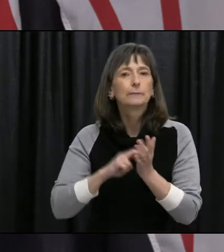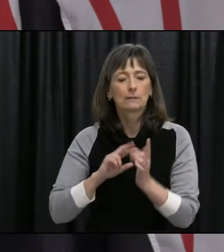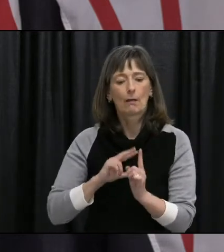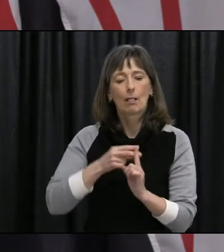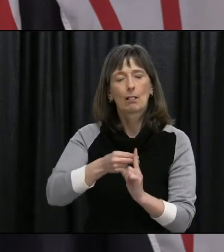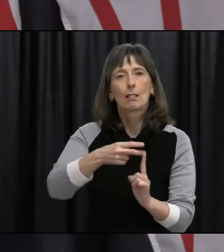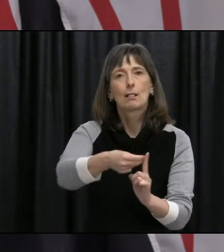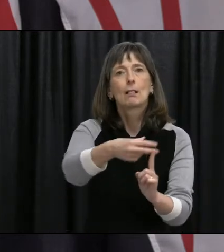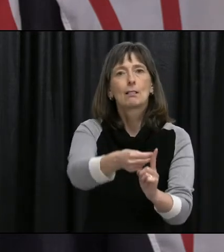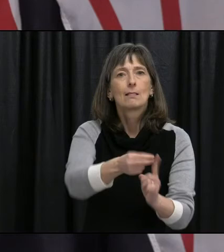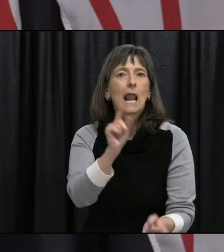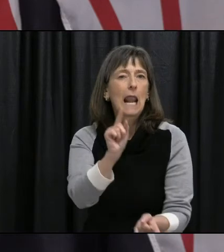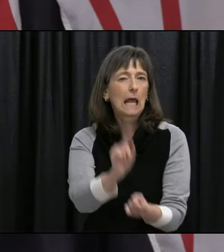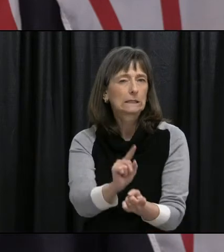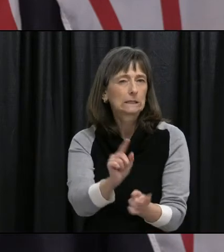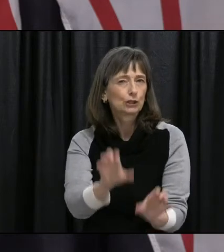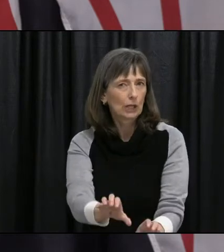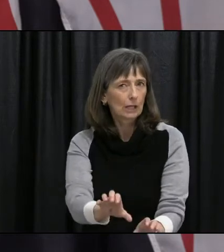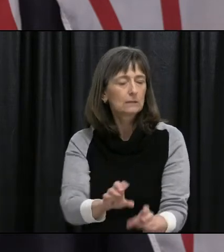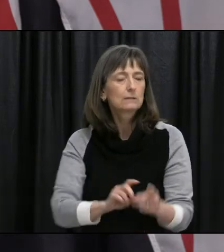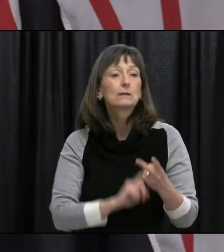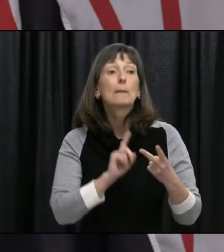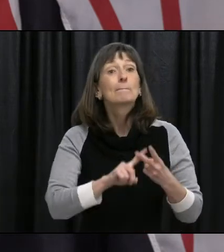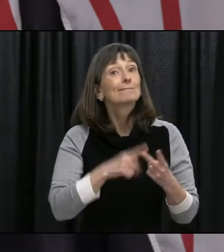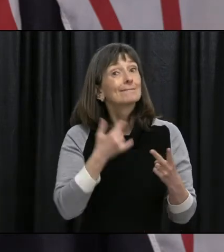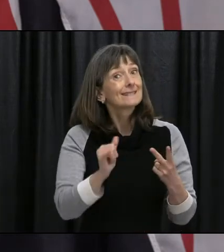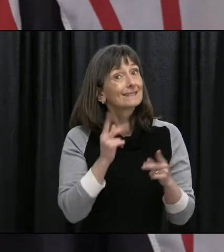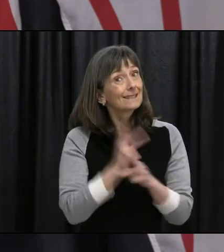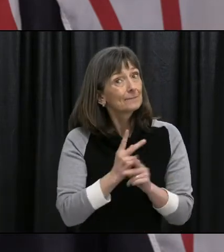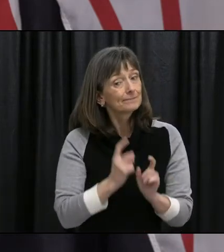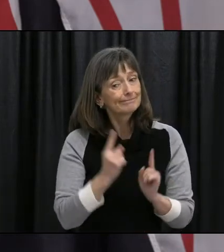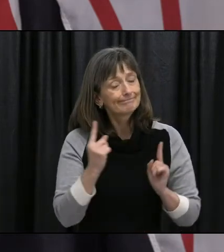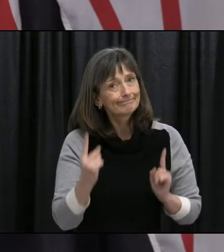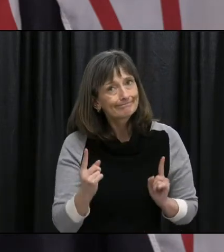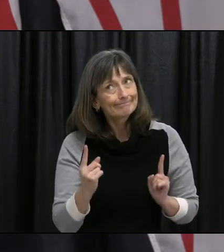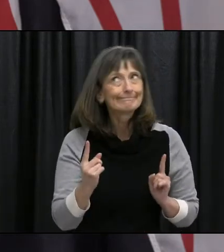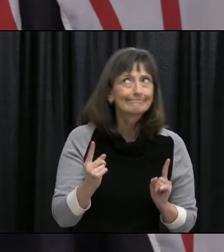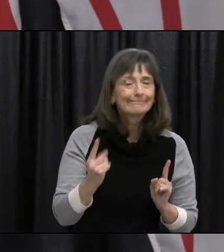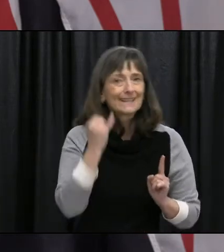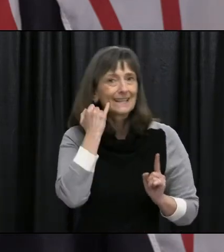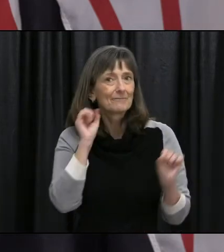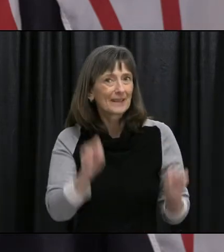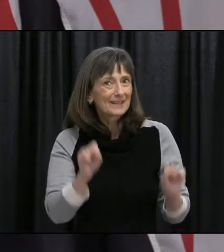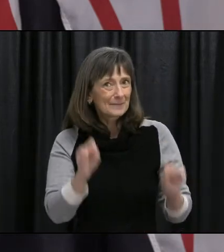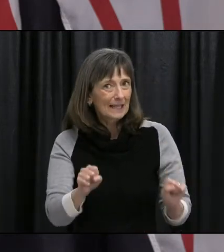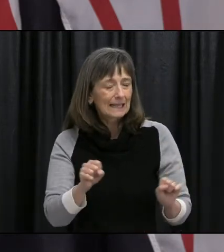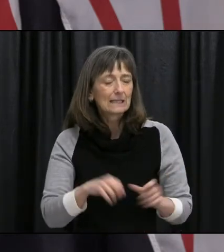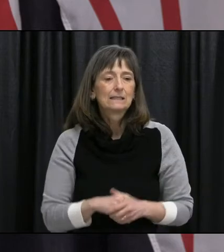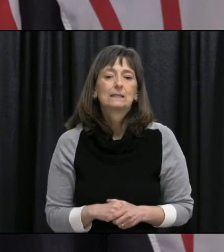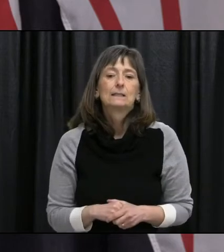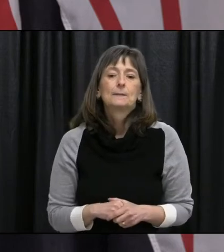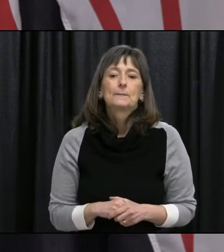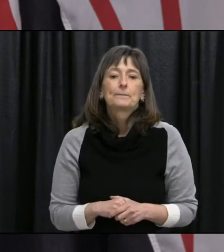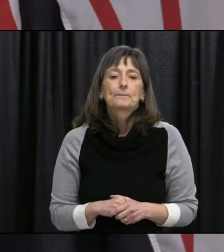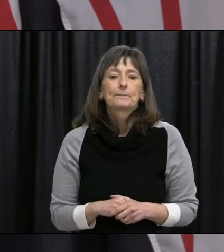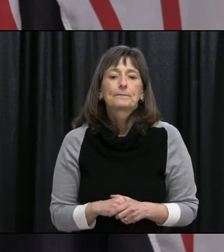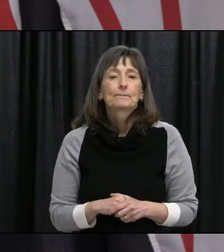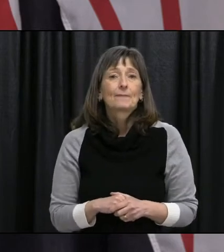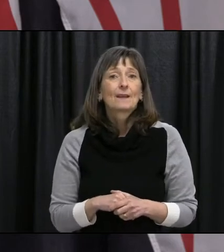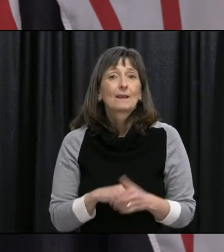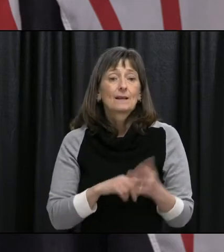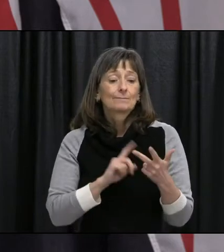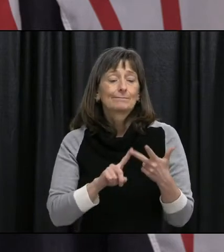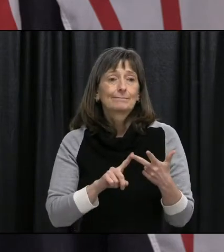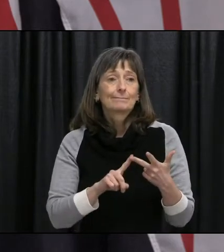transmission is lower, with physical distancing respected as much as possible, and taking